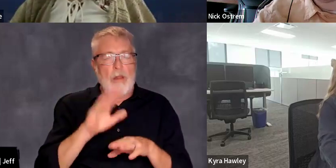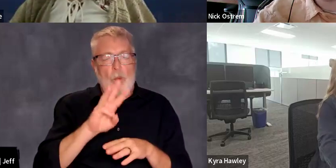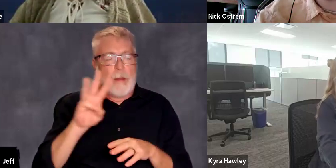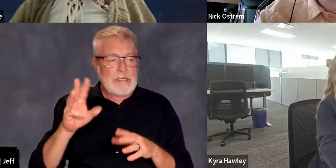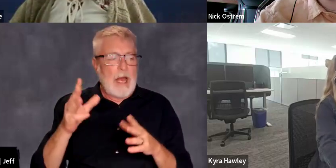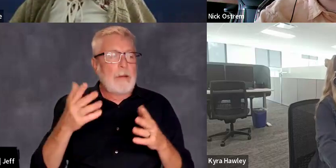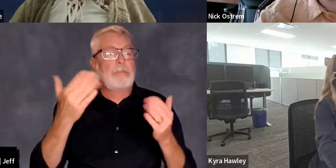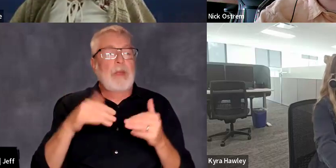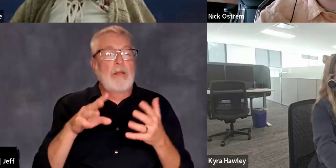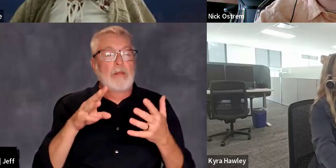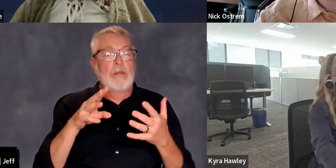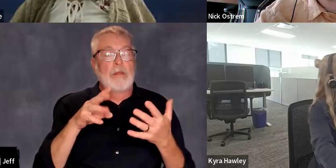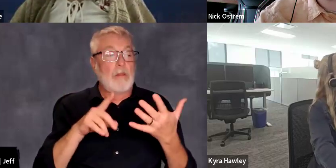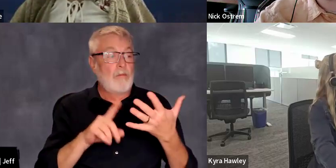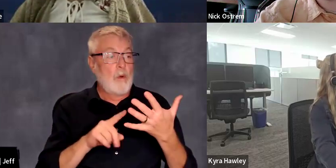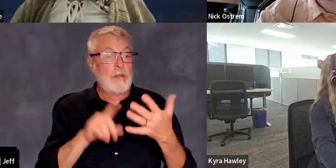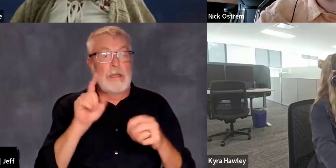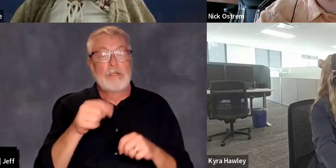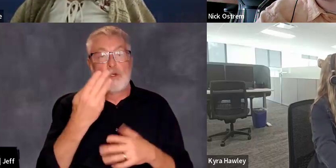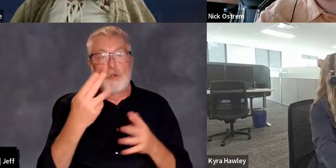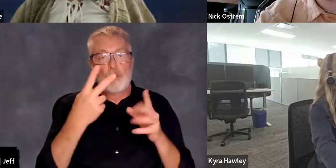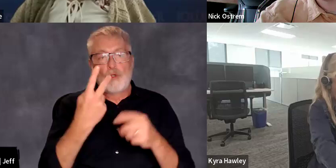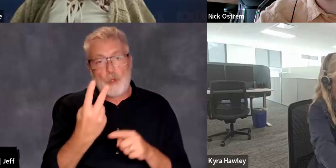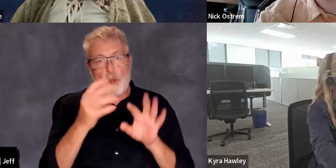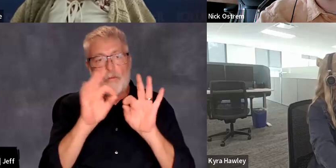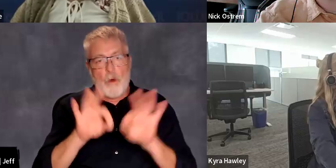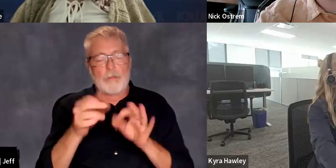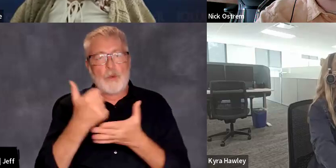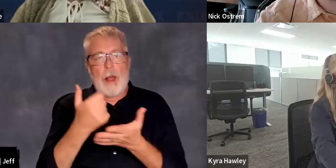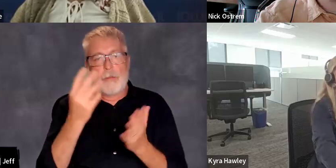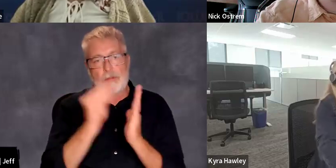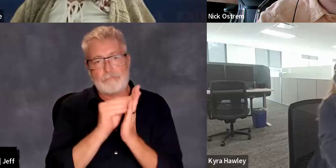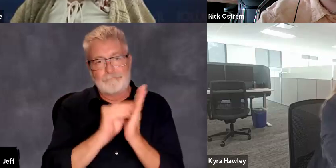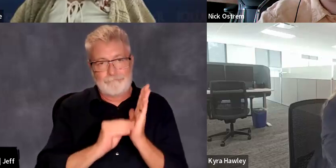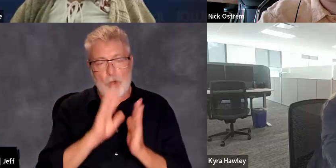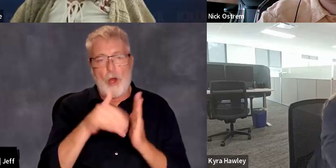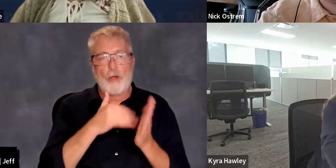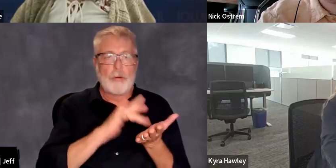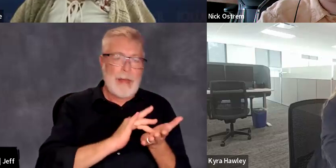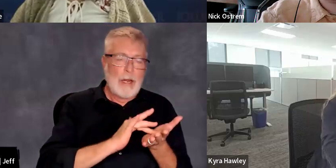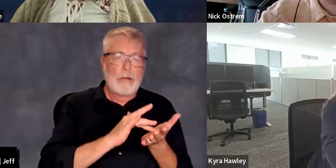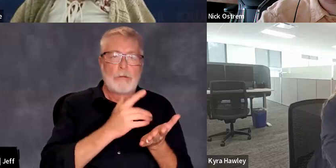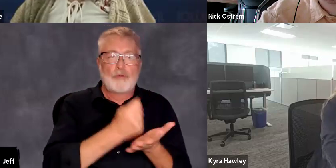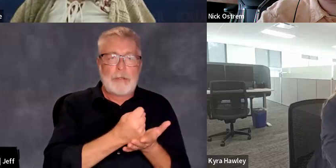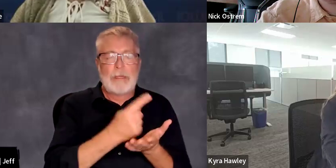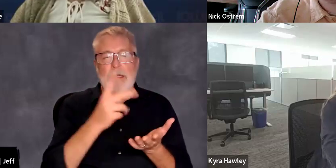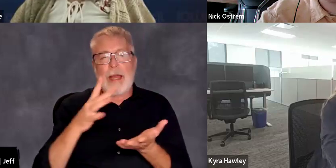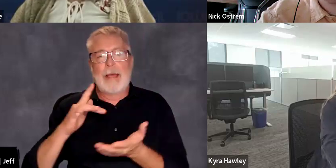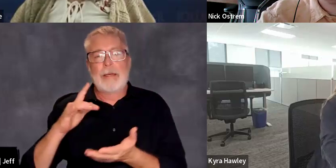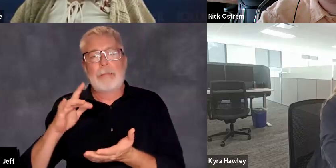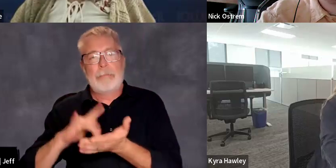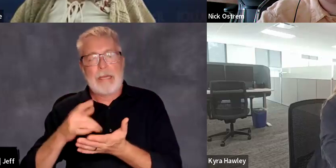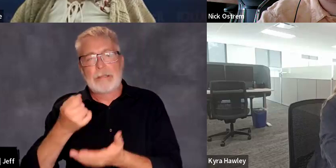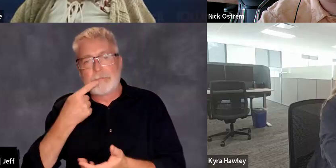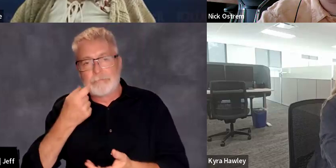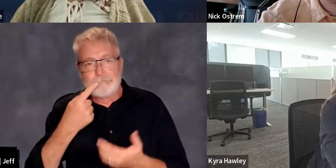4 includes 2 forms to help you put together information about prescriptions and medical treatments. So medications and prescriptions